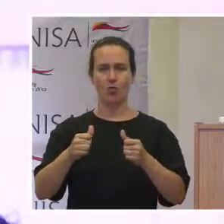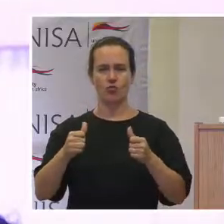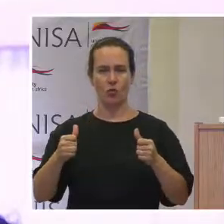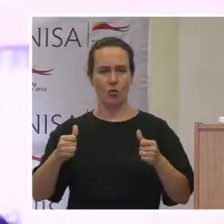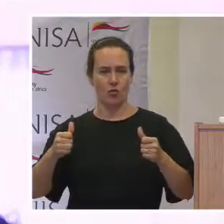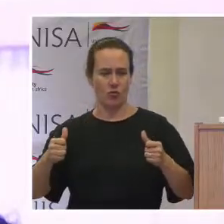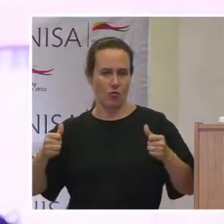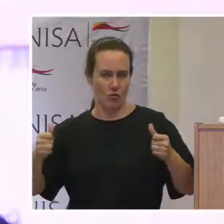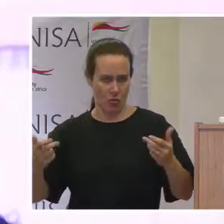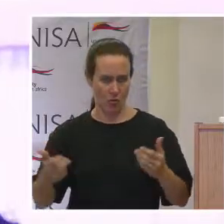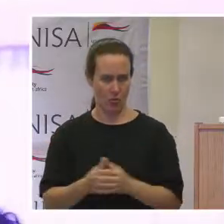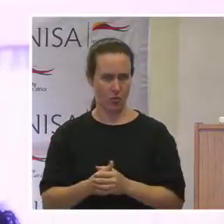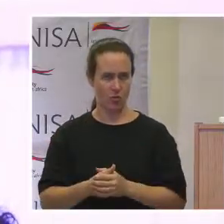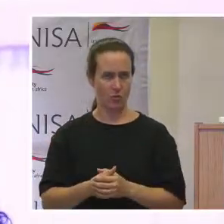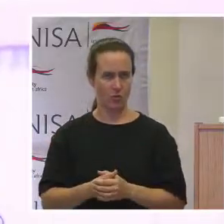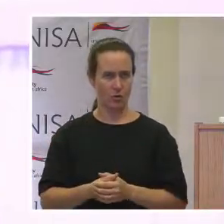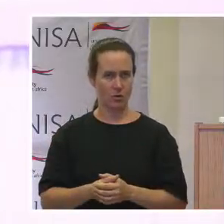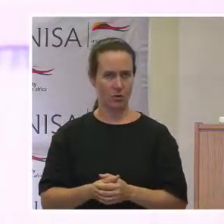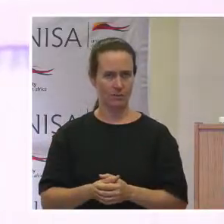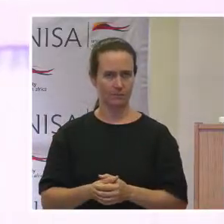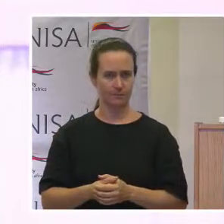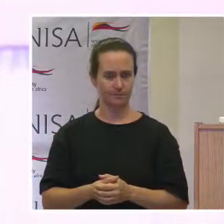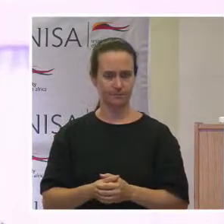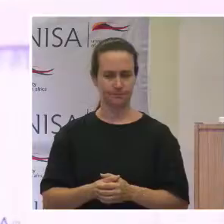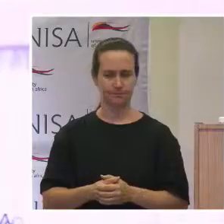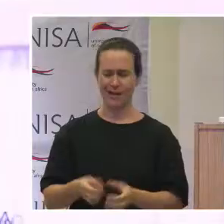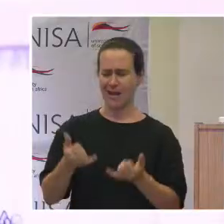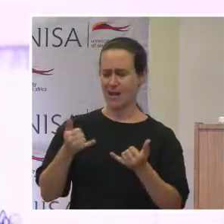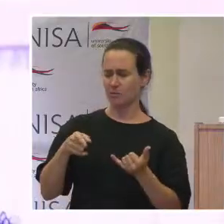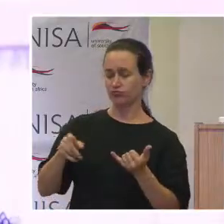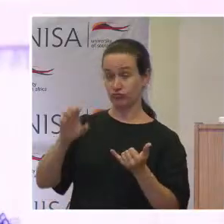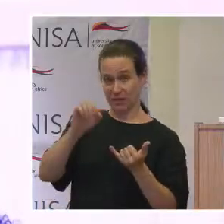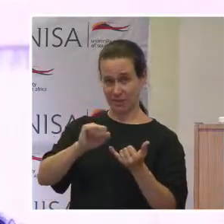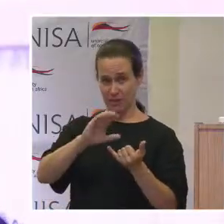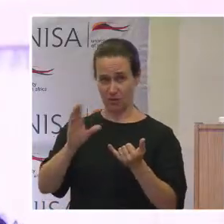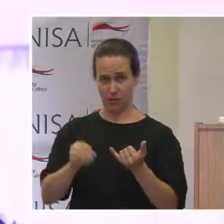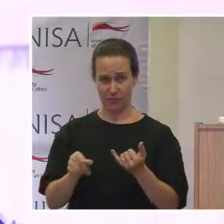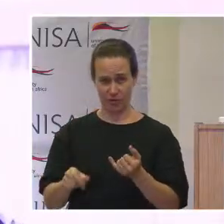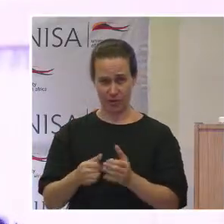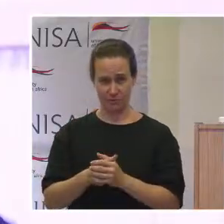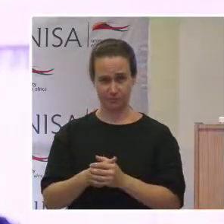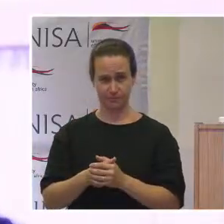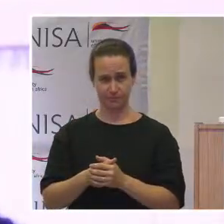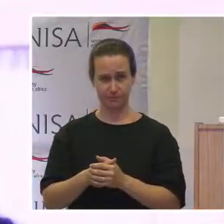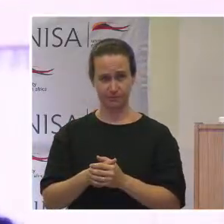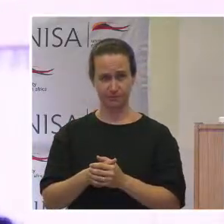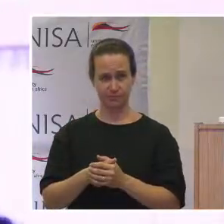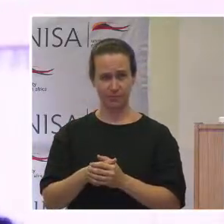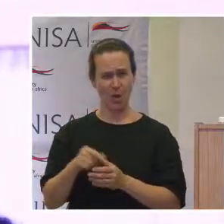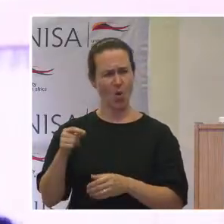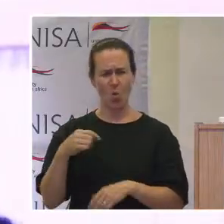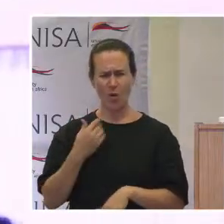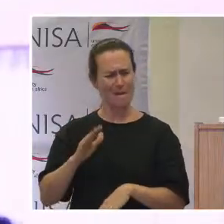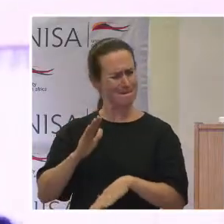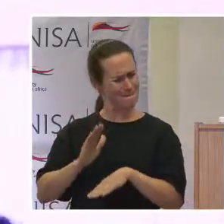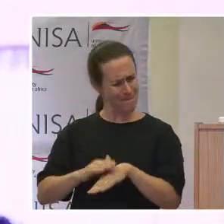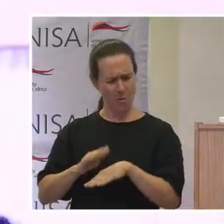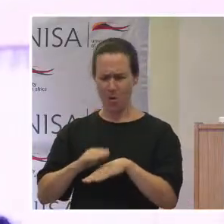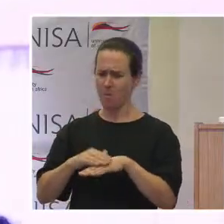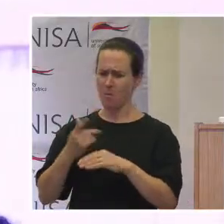way. Now, in the context of South Africa, we are far much more advanced than the